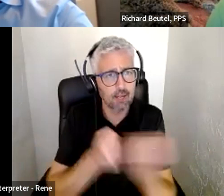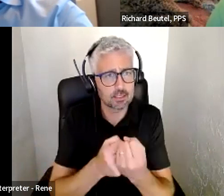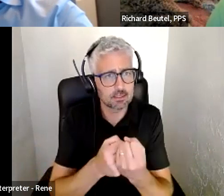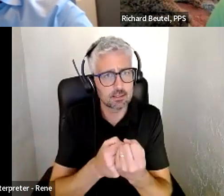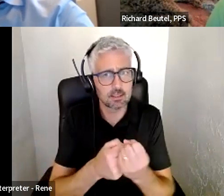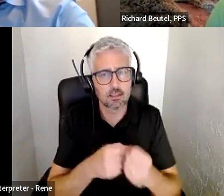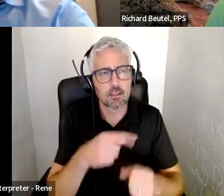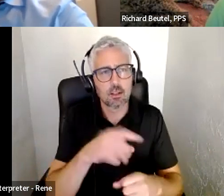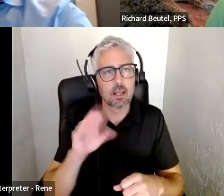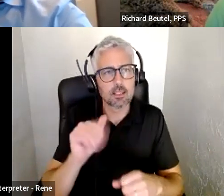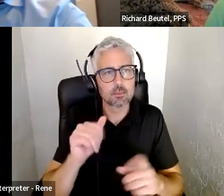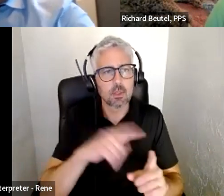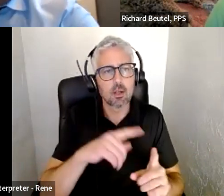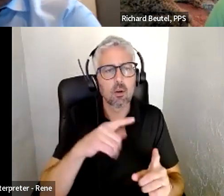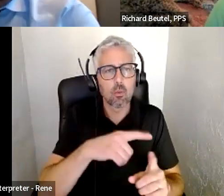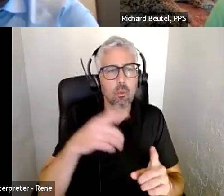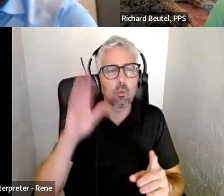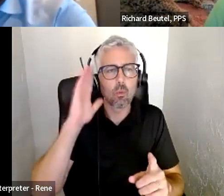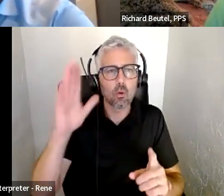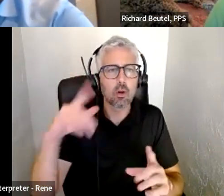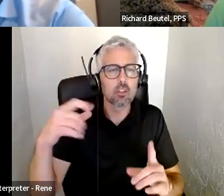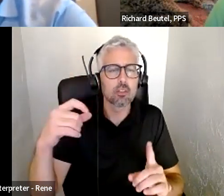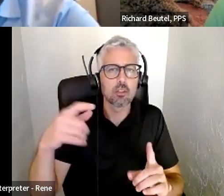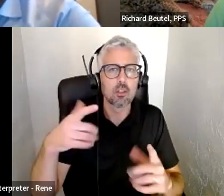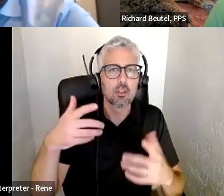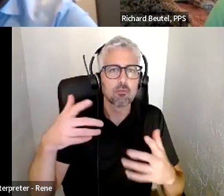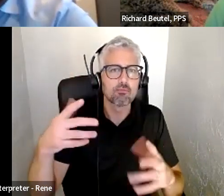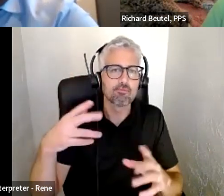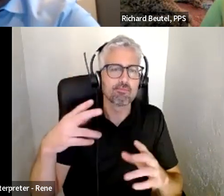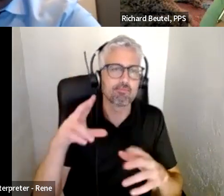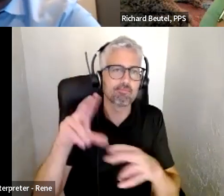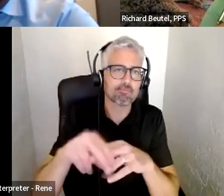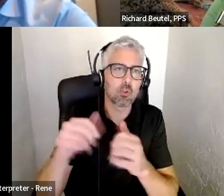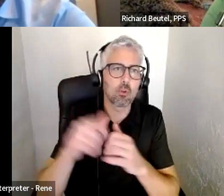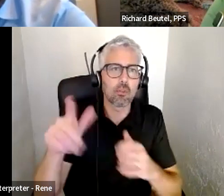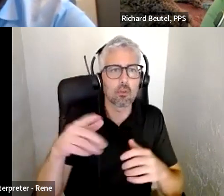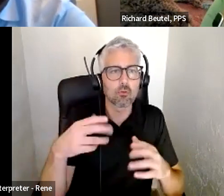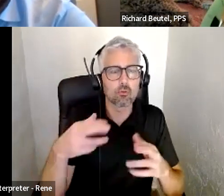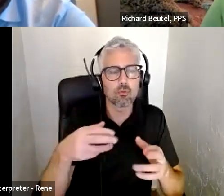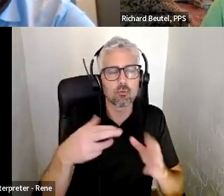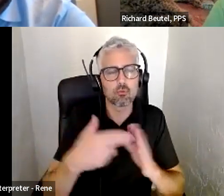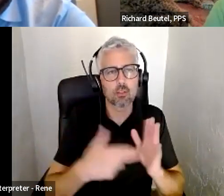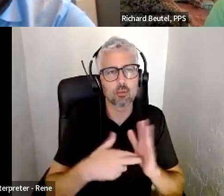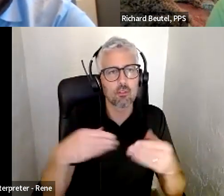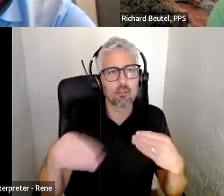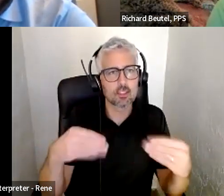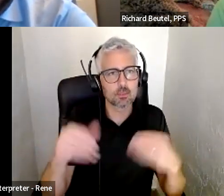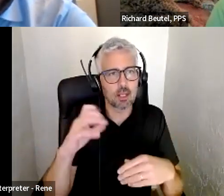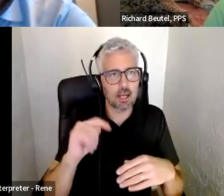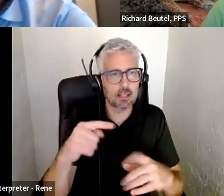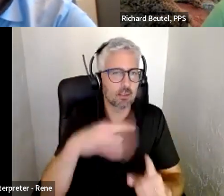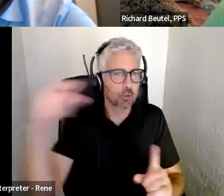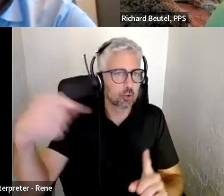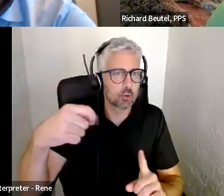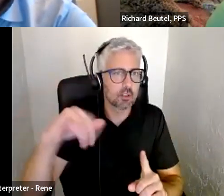they would trigger the Regulatory Flexibility Act. So if we piggyback on what Rich was saying, if we do something that would have